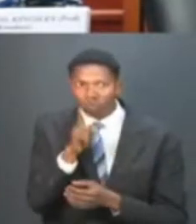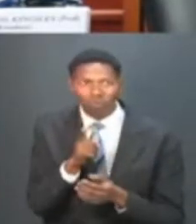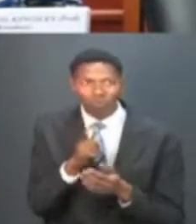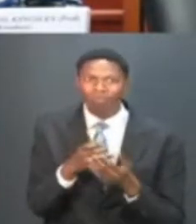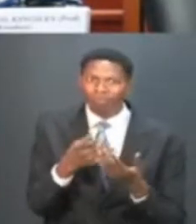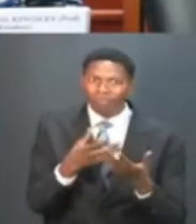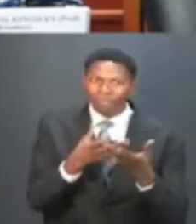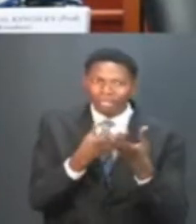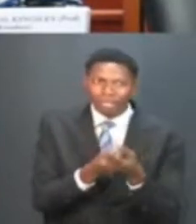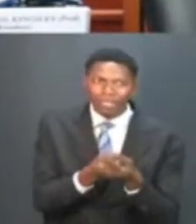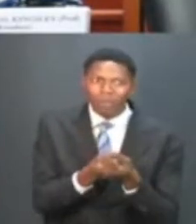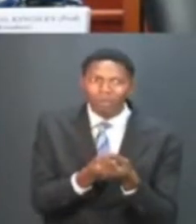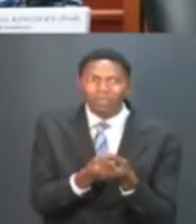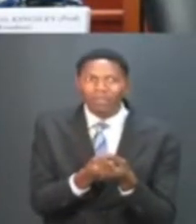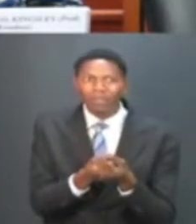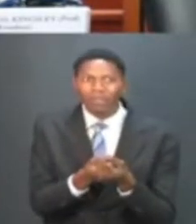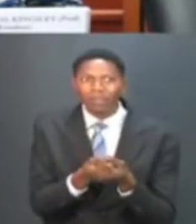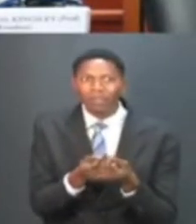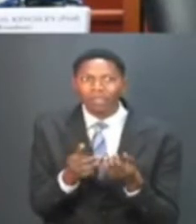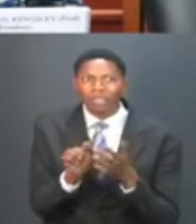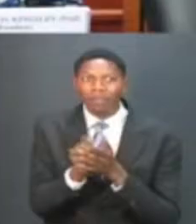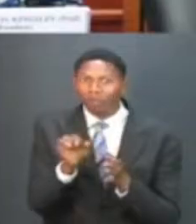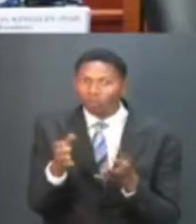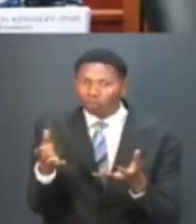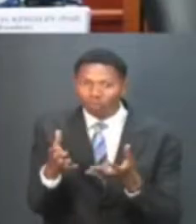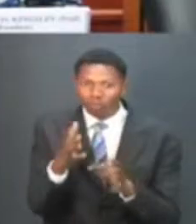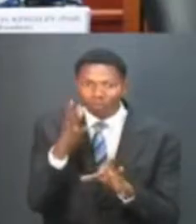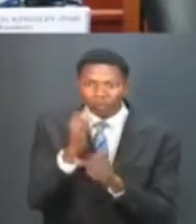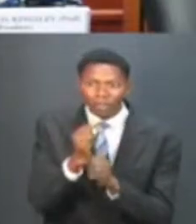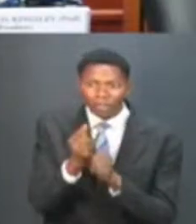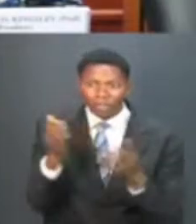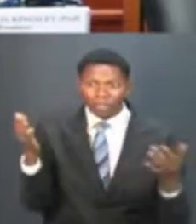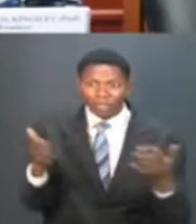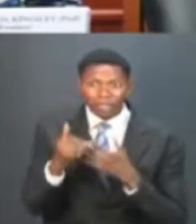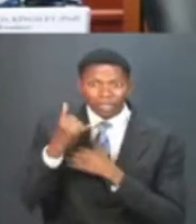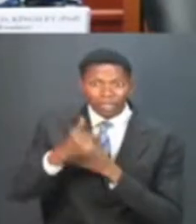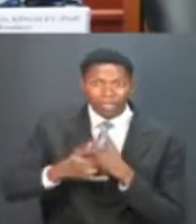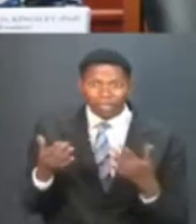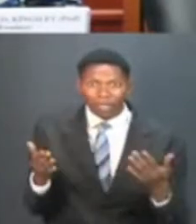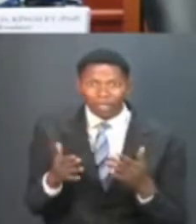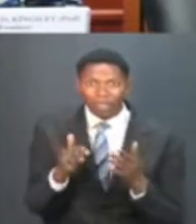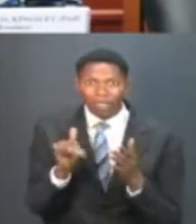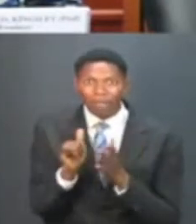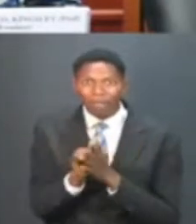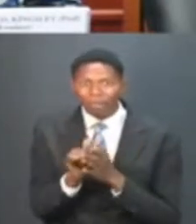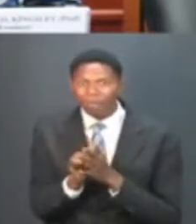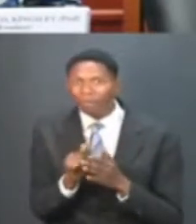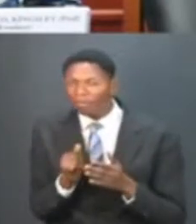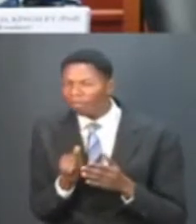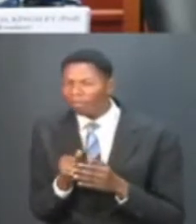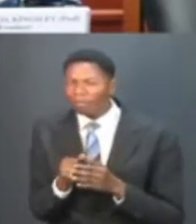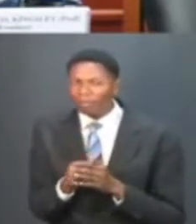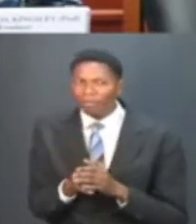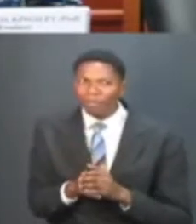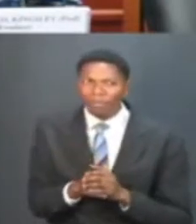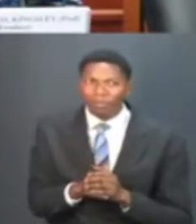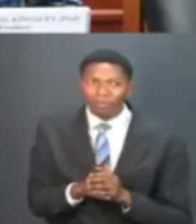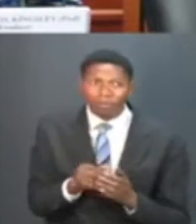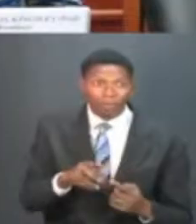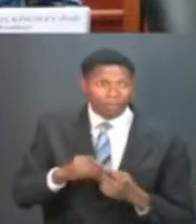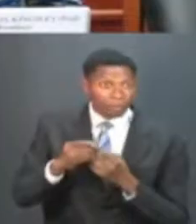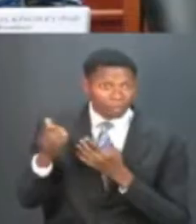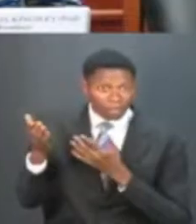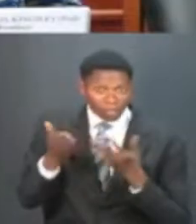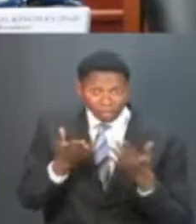what it wants to achieve, colleagues in this country, where it finances entirely specialist